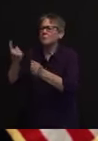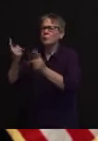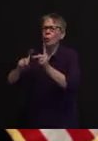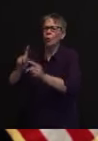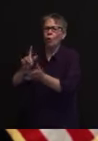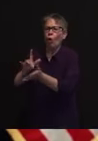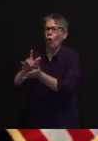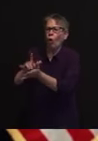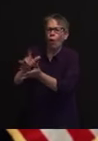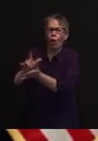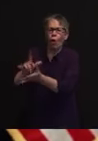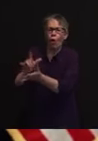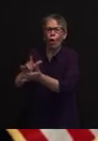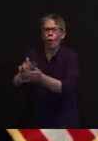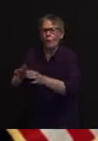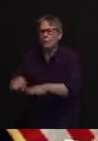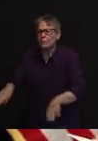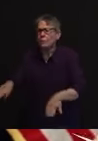drug shortages,